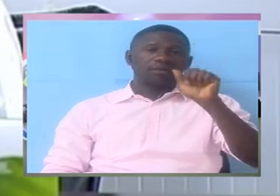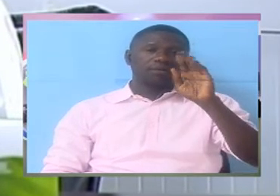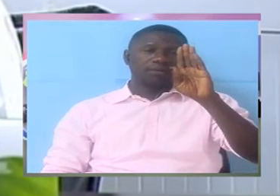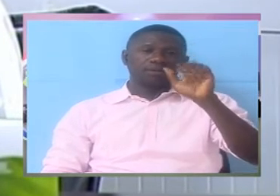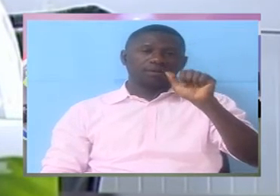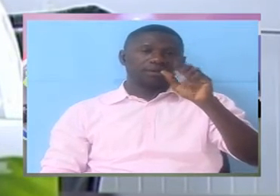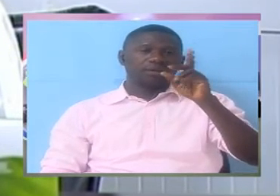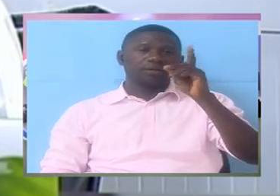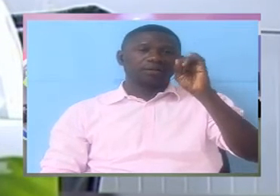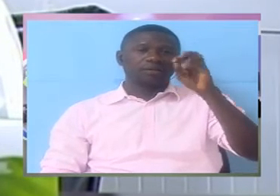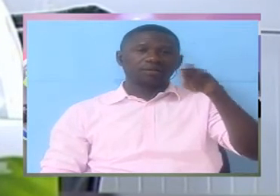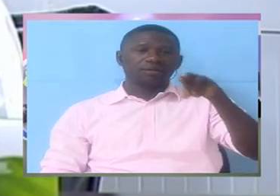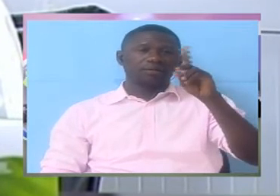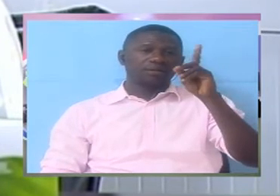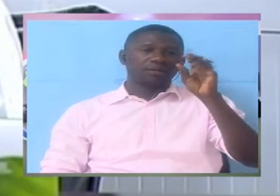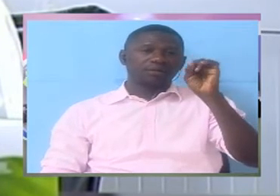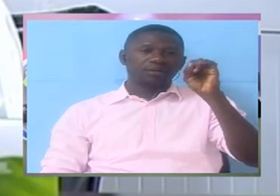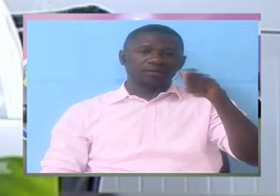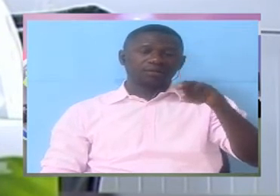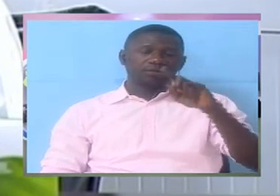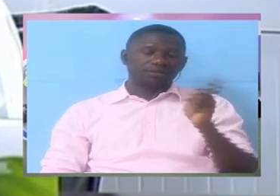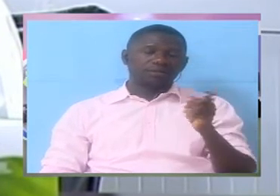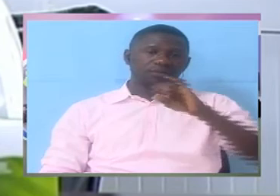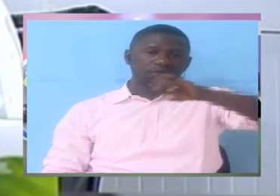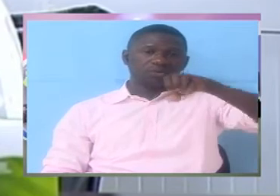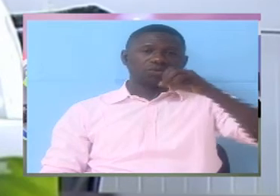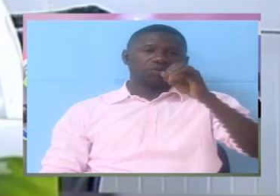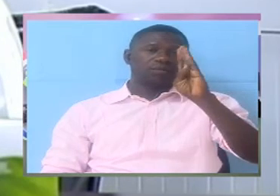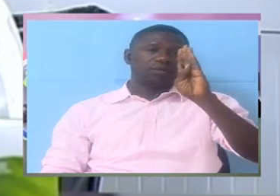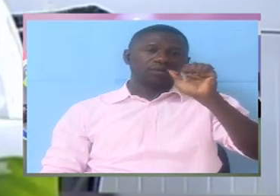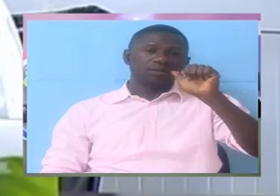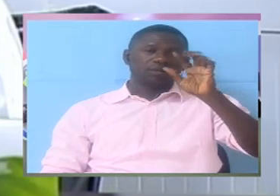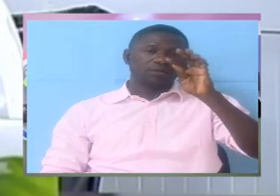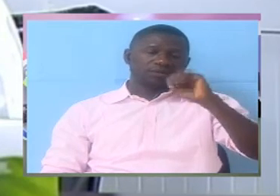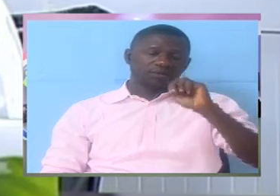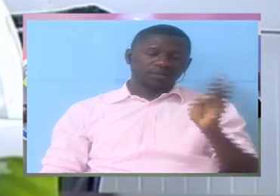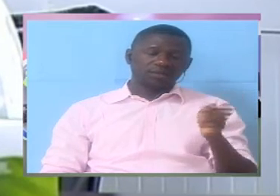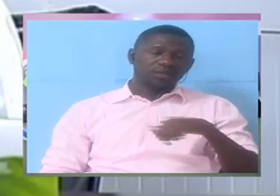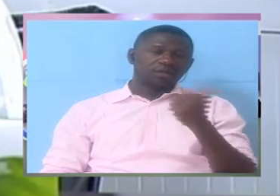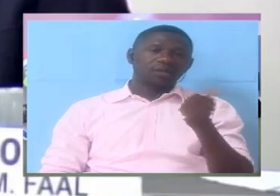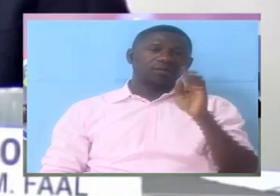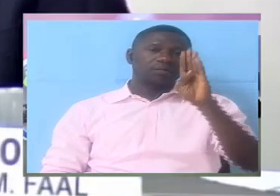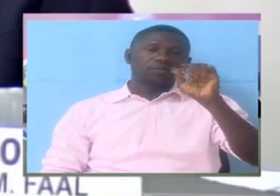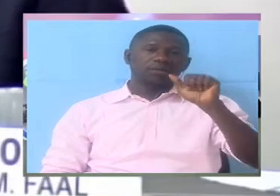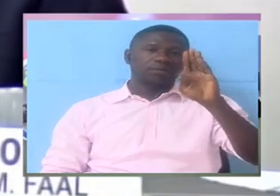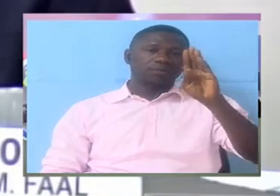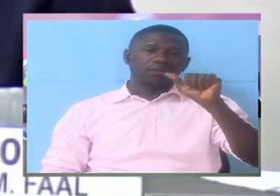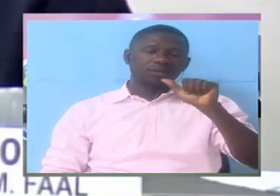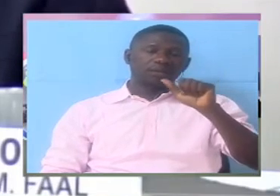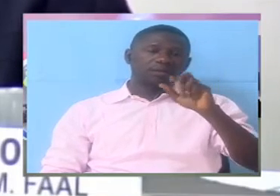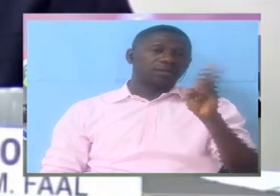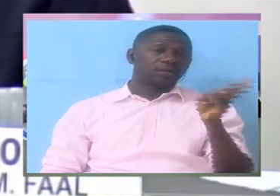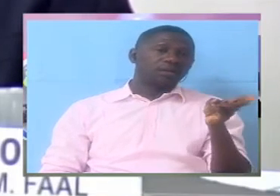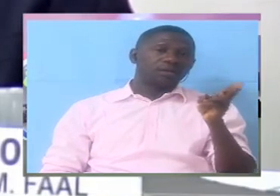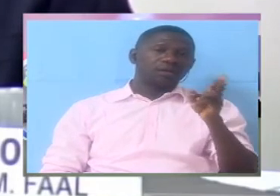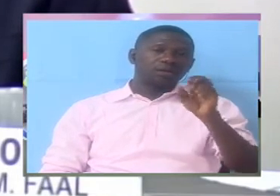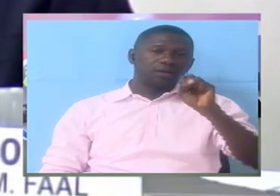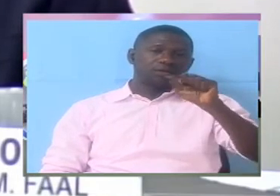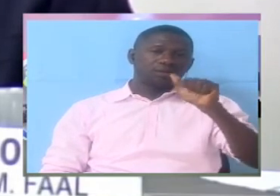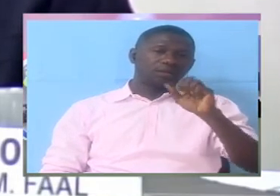And Baba Saho. Nim Baba Saho. These are the key and your humble self as you listed in your